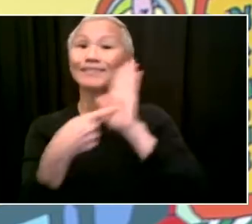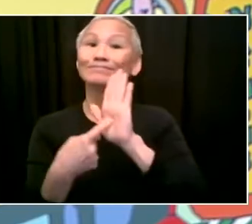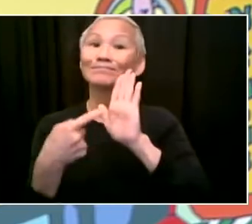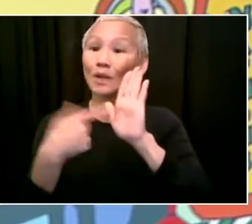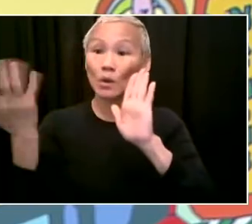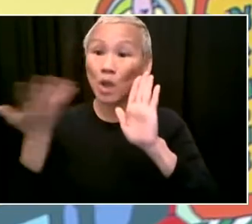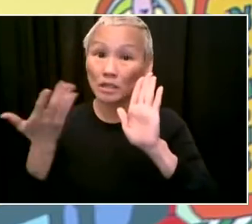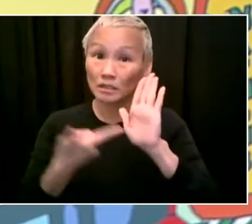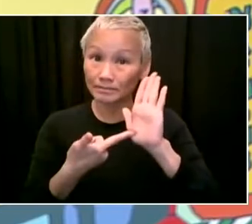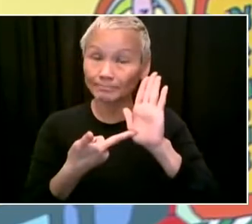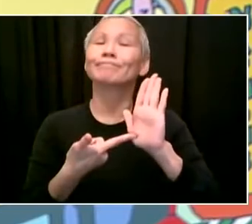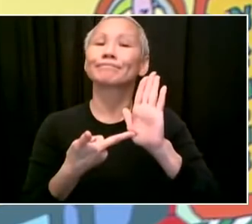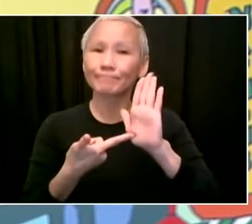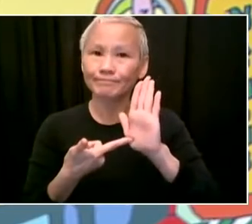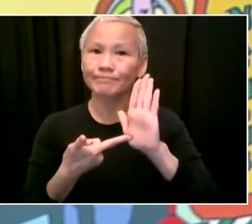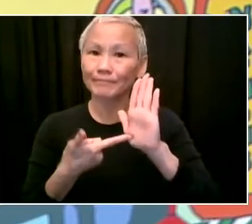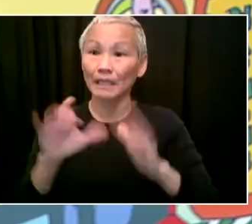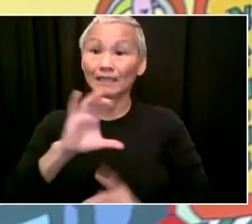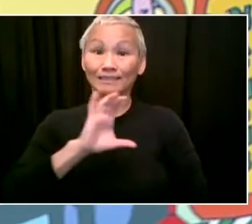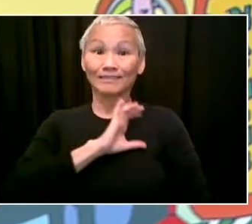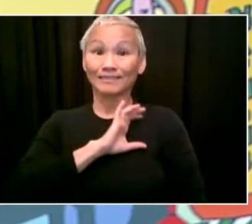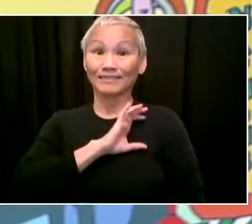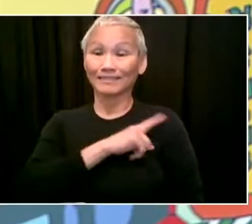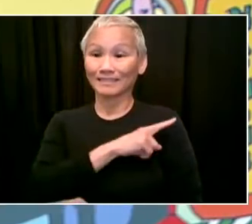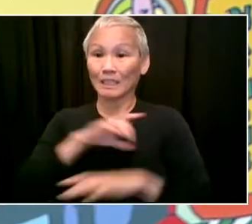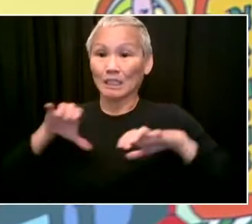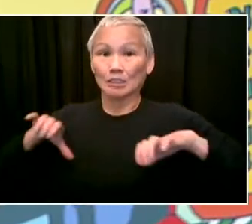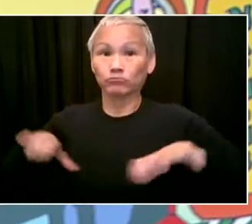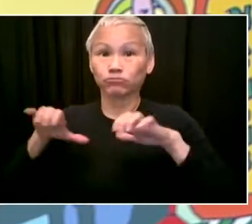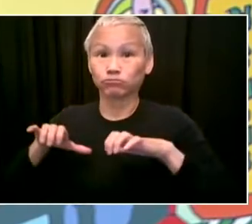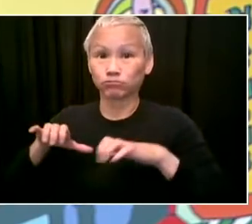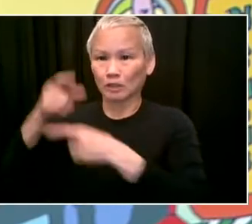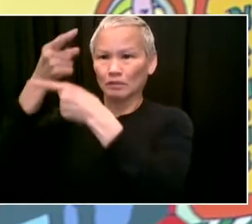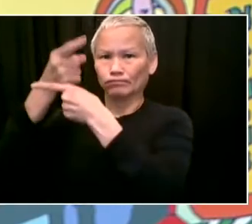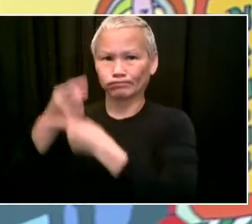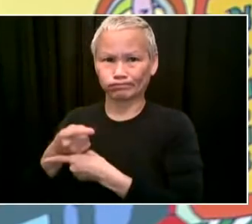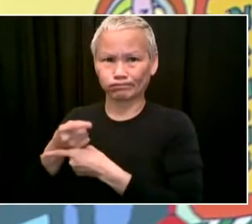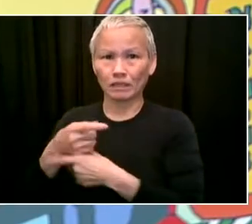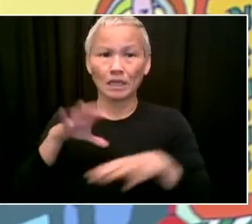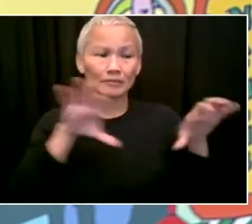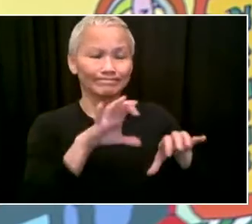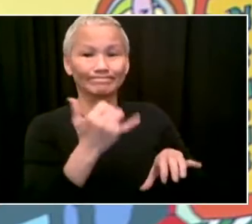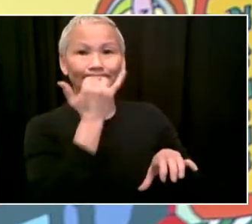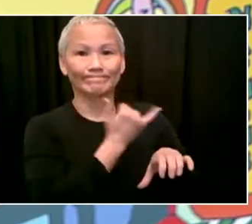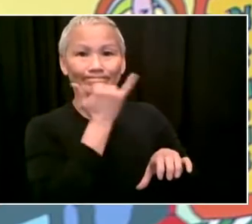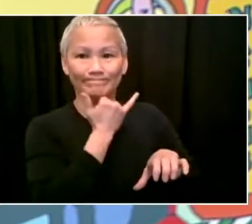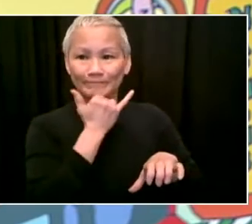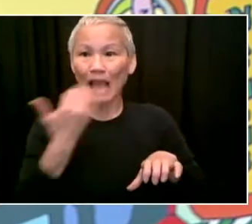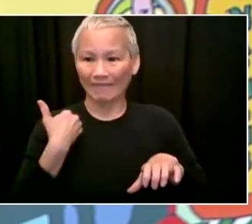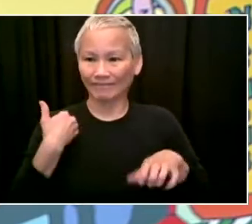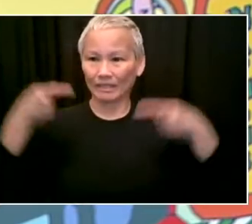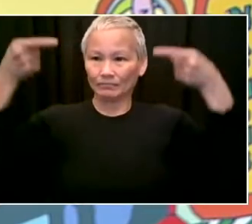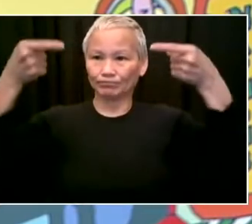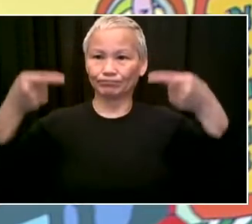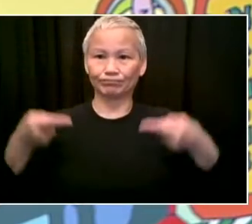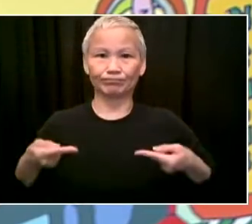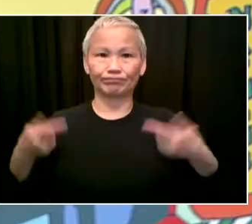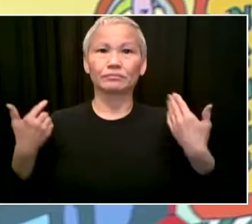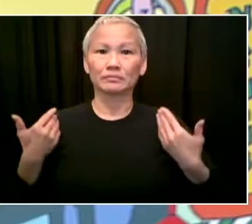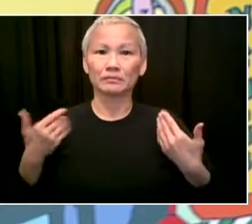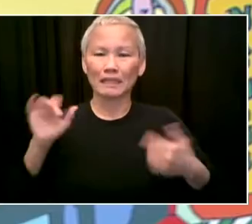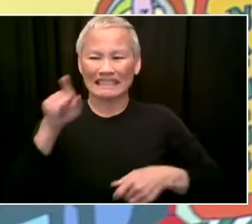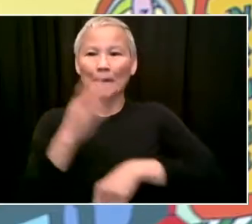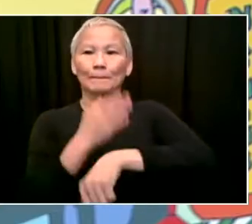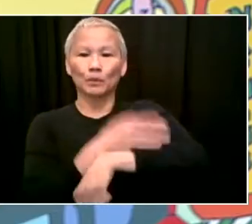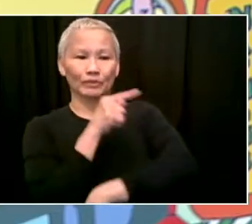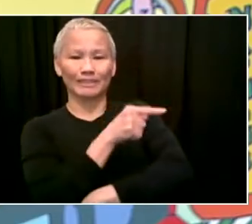things done right and the things done wrong and the things we have to do better. I do not believe the notion that there was that kind